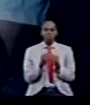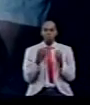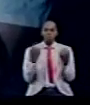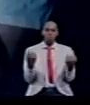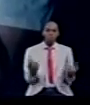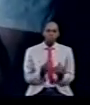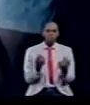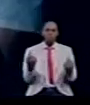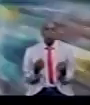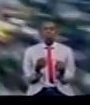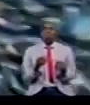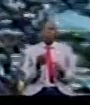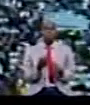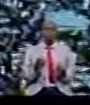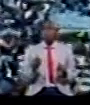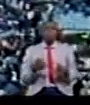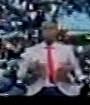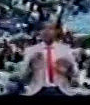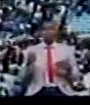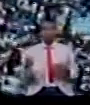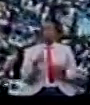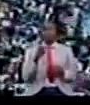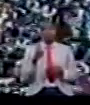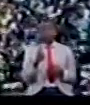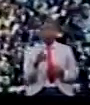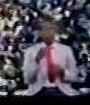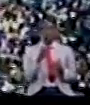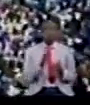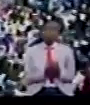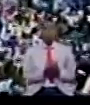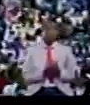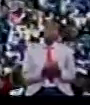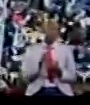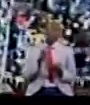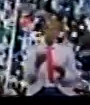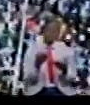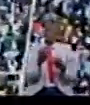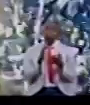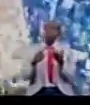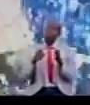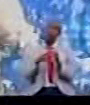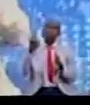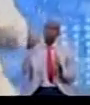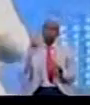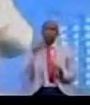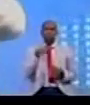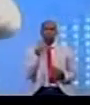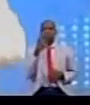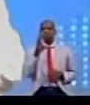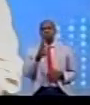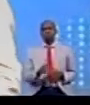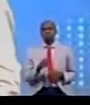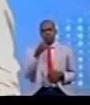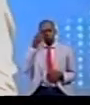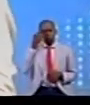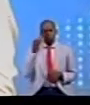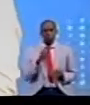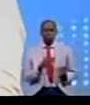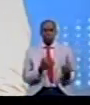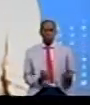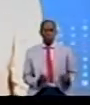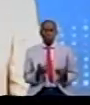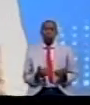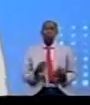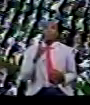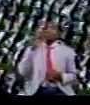also died because of cancer of the breast. And that was all. Like that, is that the way we are going to continue to lose our people? God forbid.